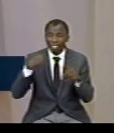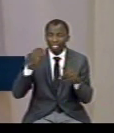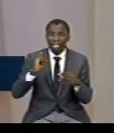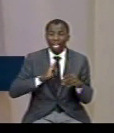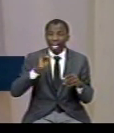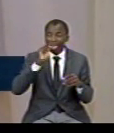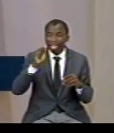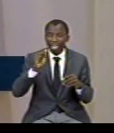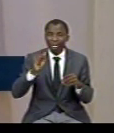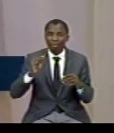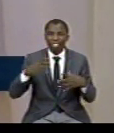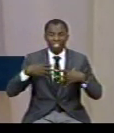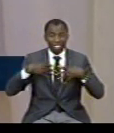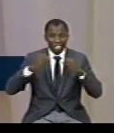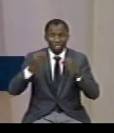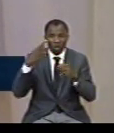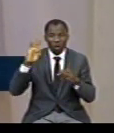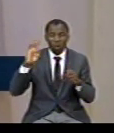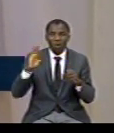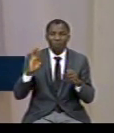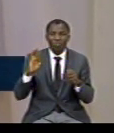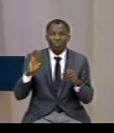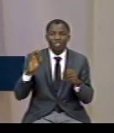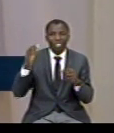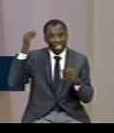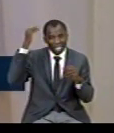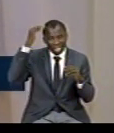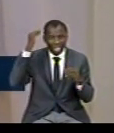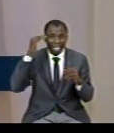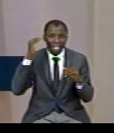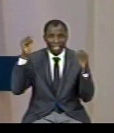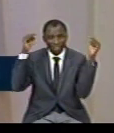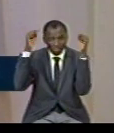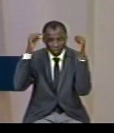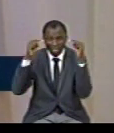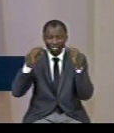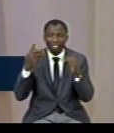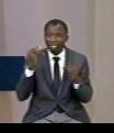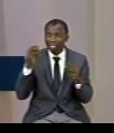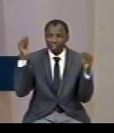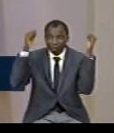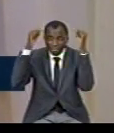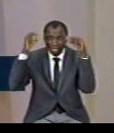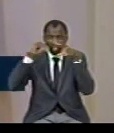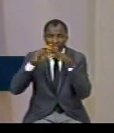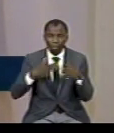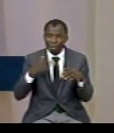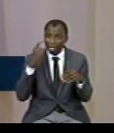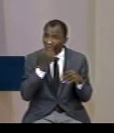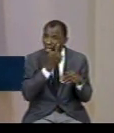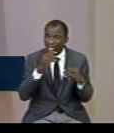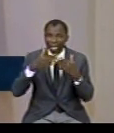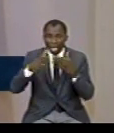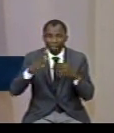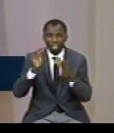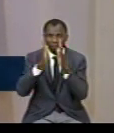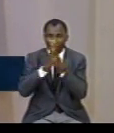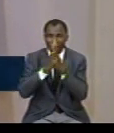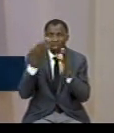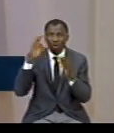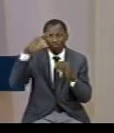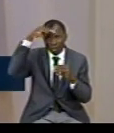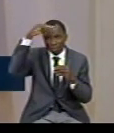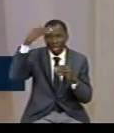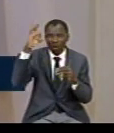of a head pain. Not just that, the pain in my eyes is gone after the prayer of the man of God